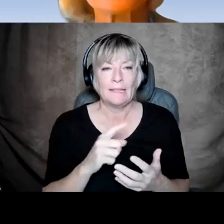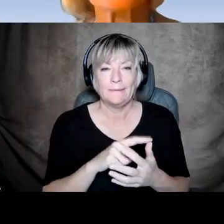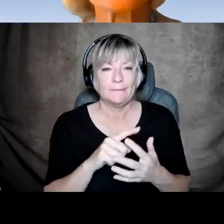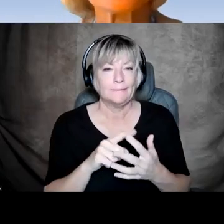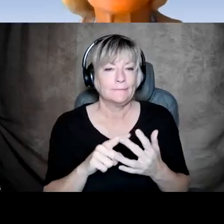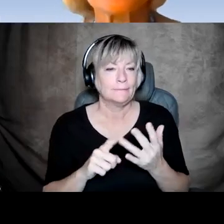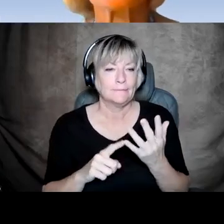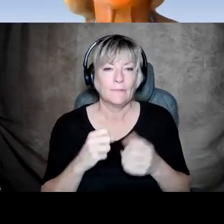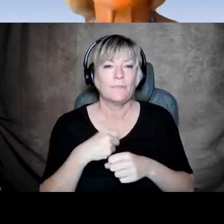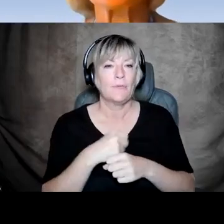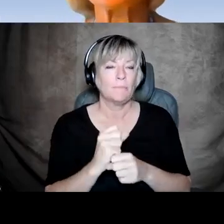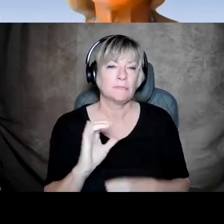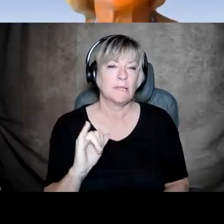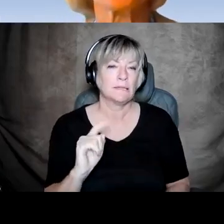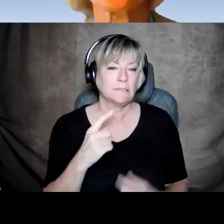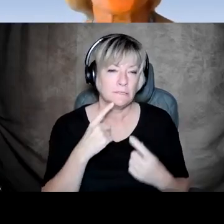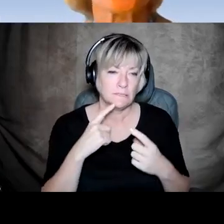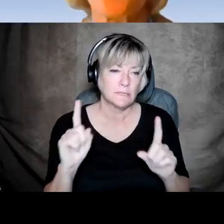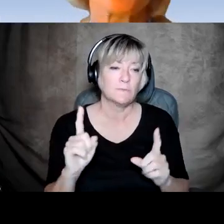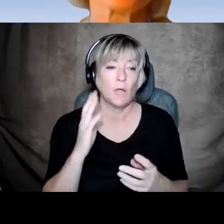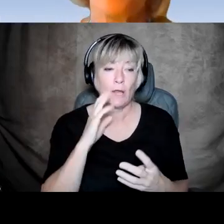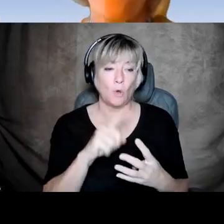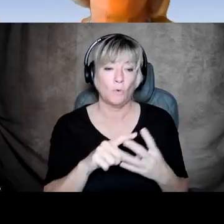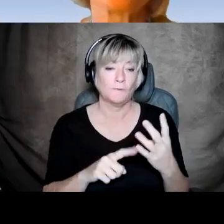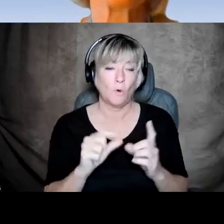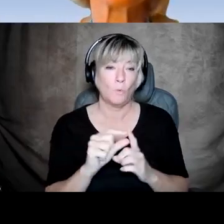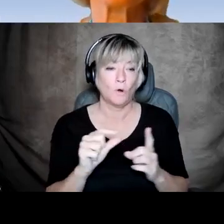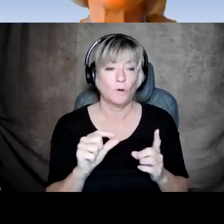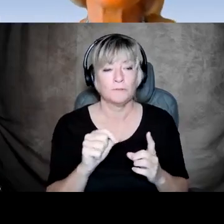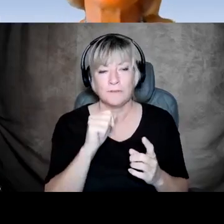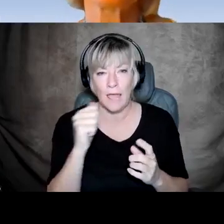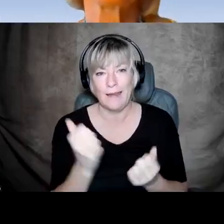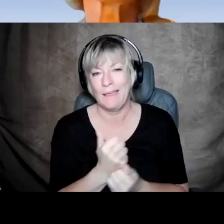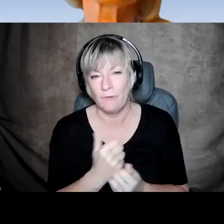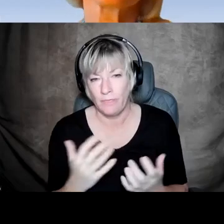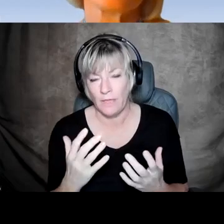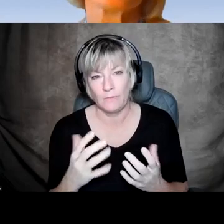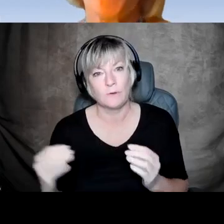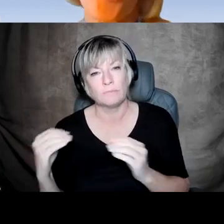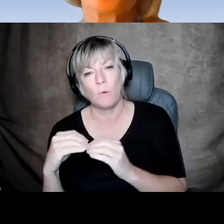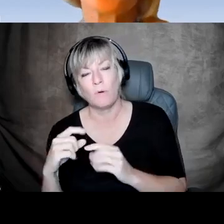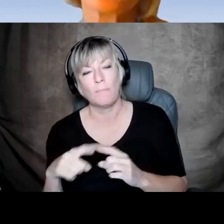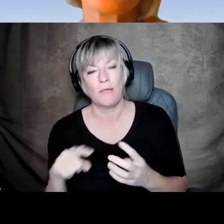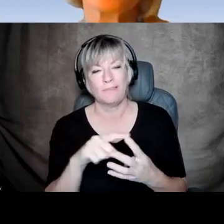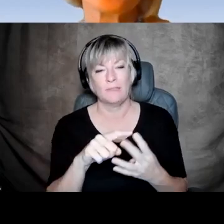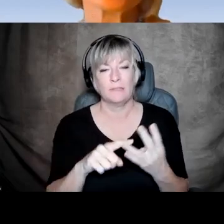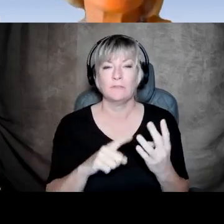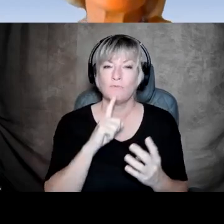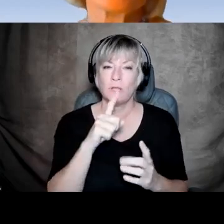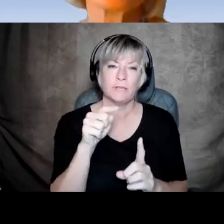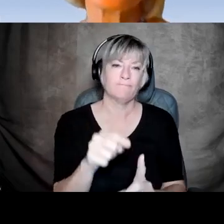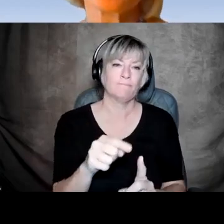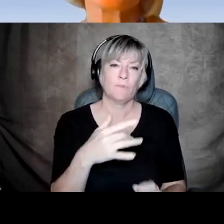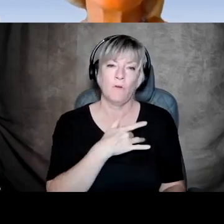make CIT successful. And I know these 4 words aren't all, but to me, they really get at the heart of